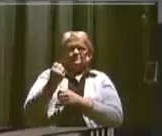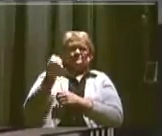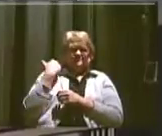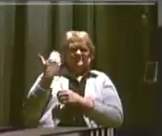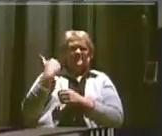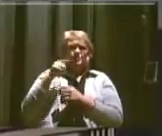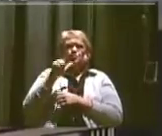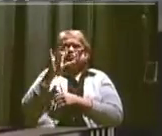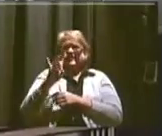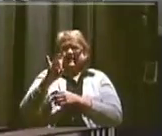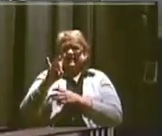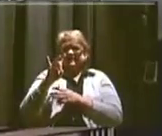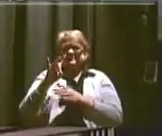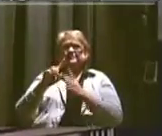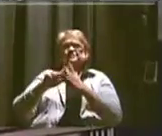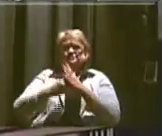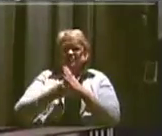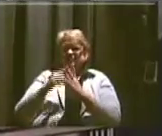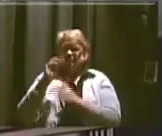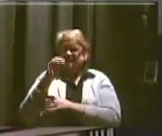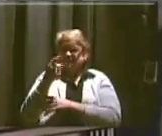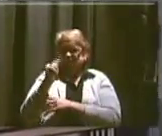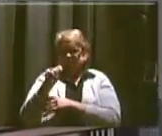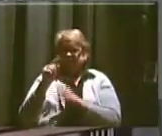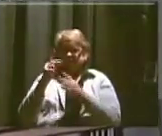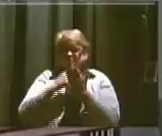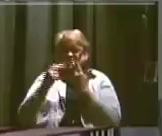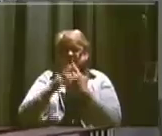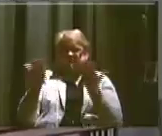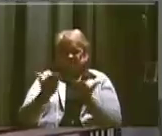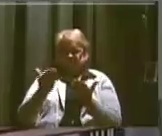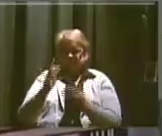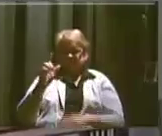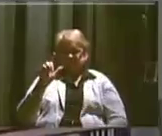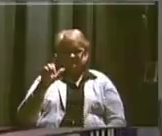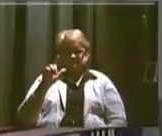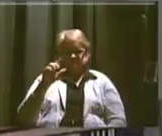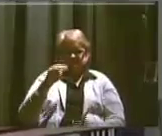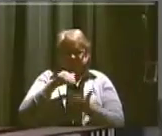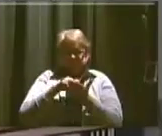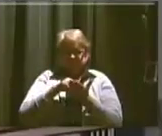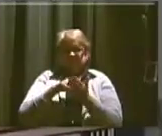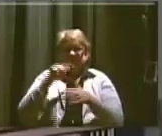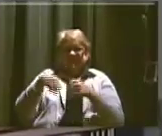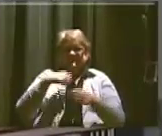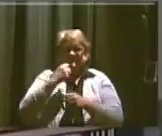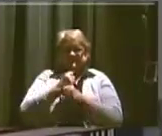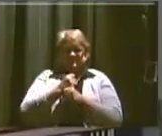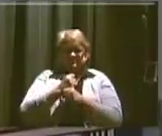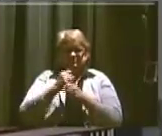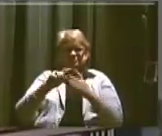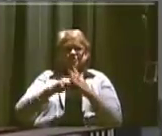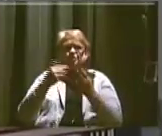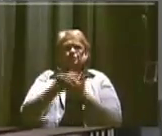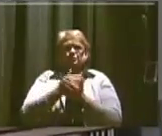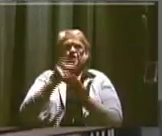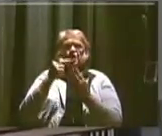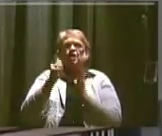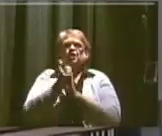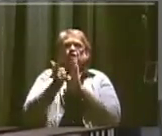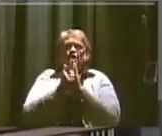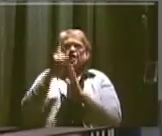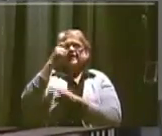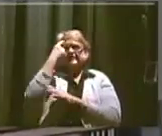Central High School. So we're very proud of that fact. So this year we're starting a law and government distinguished alumni,